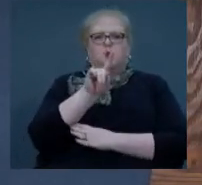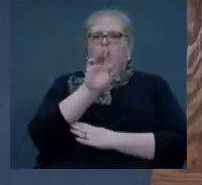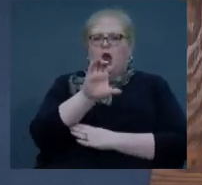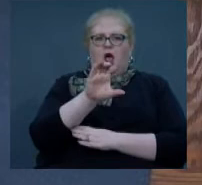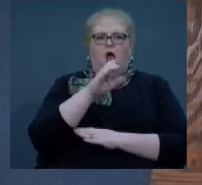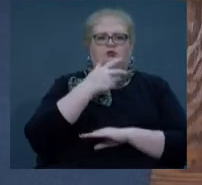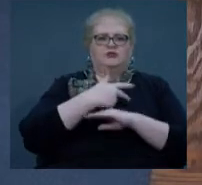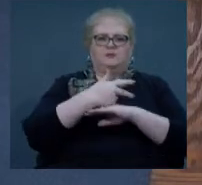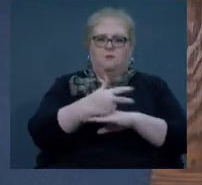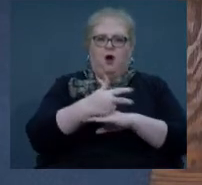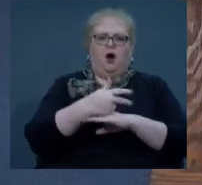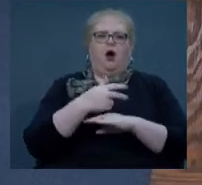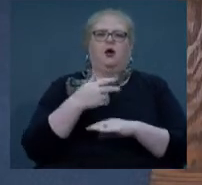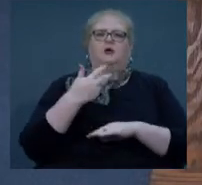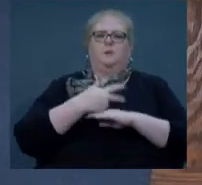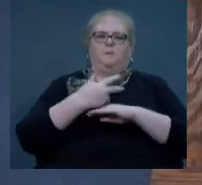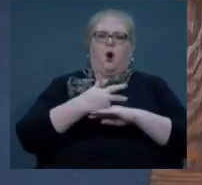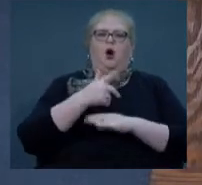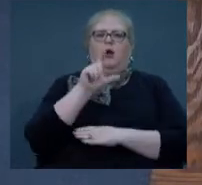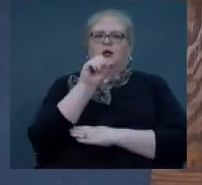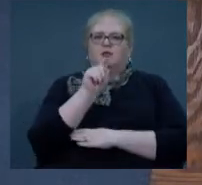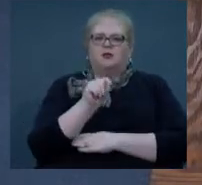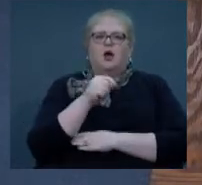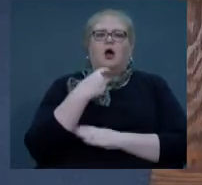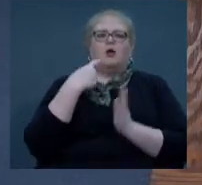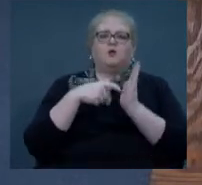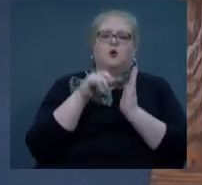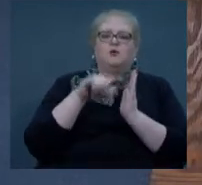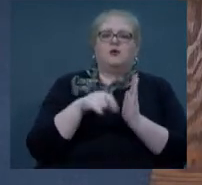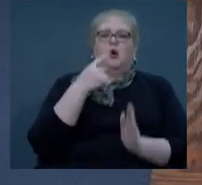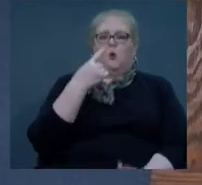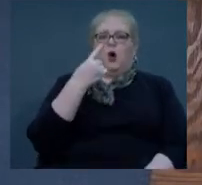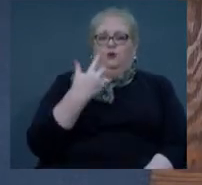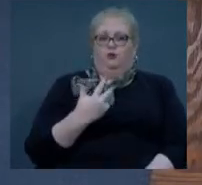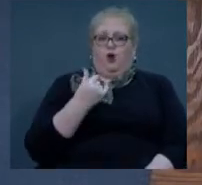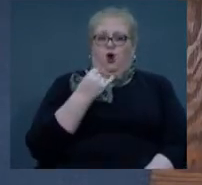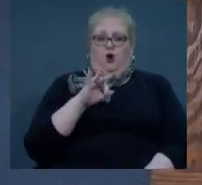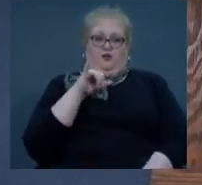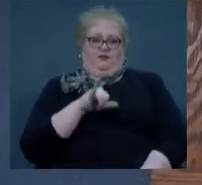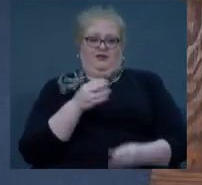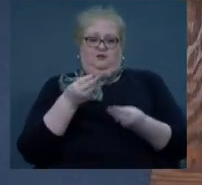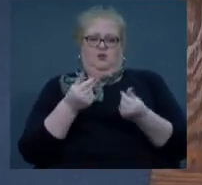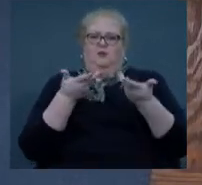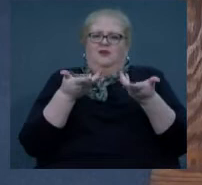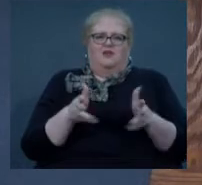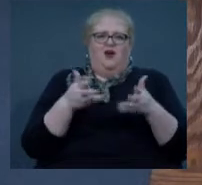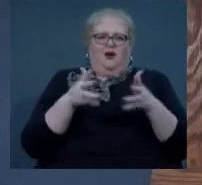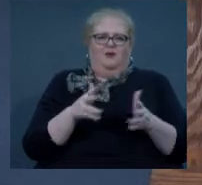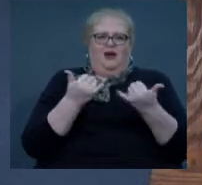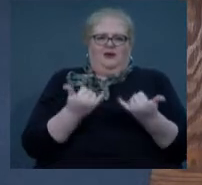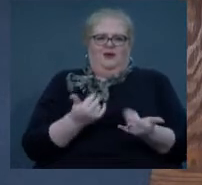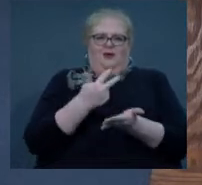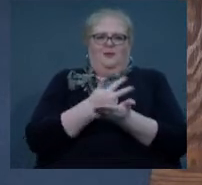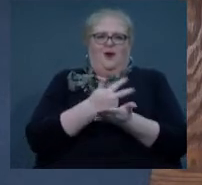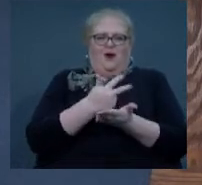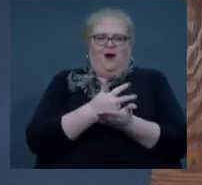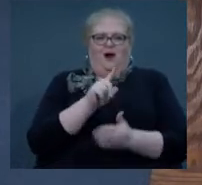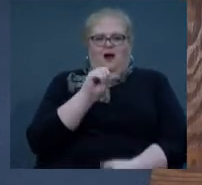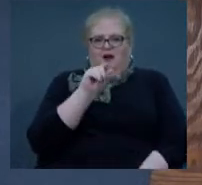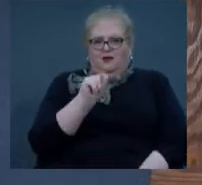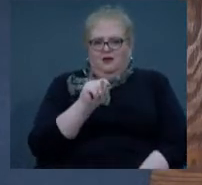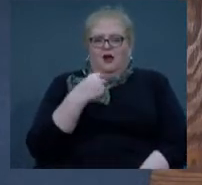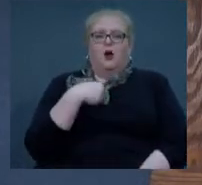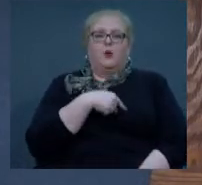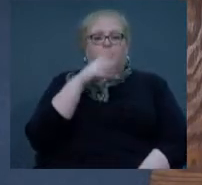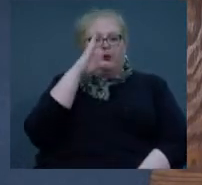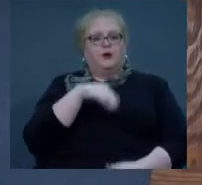lot is proposed. I want to note that a third of this property was already a parking lot. We know there's been